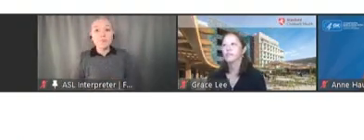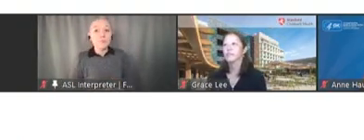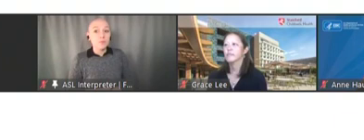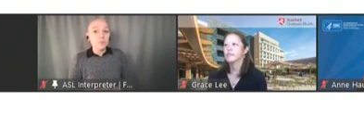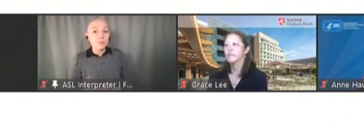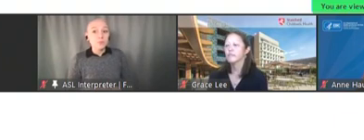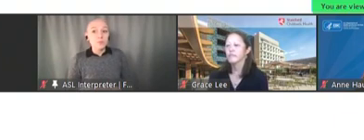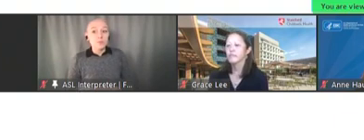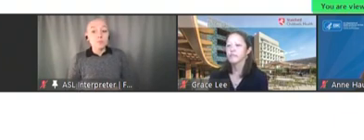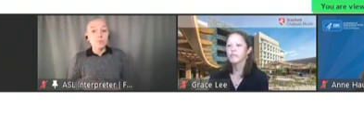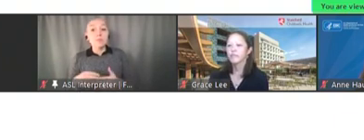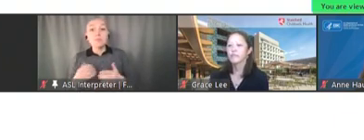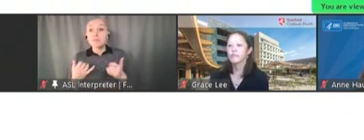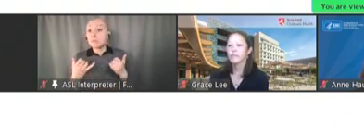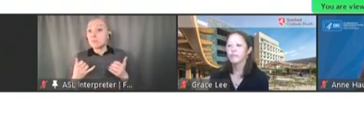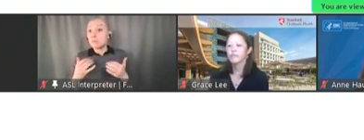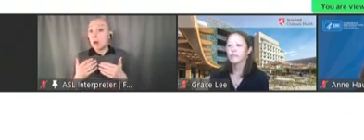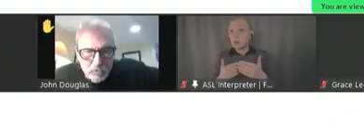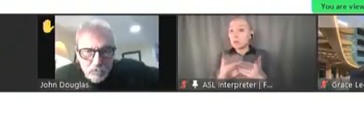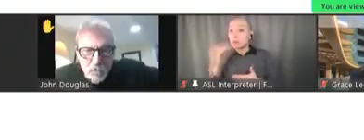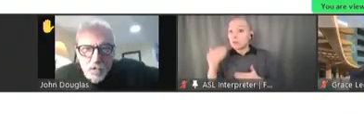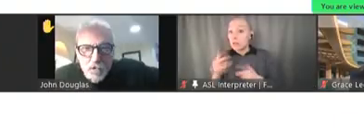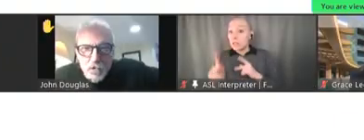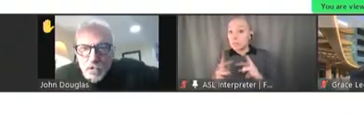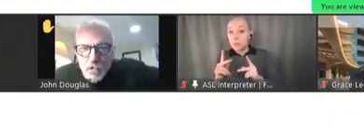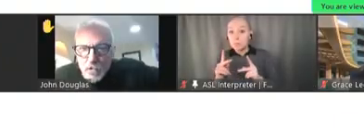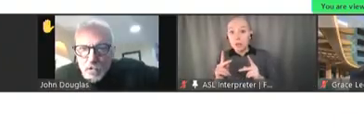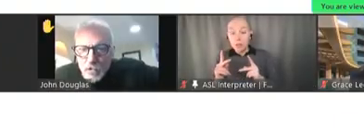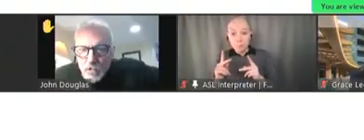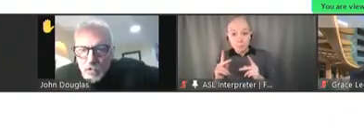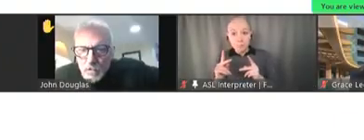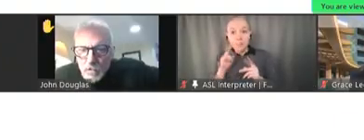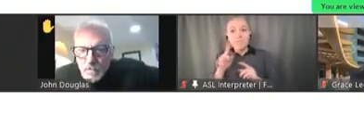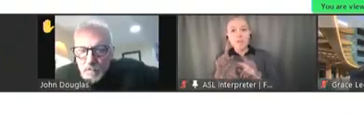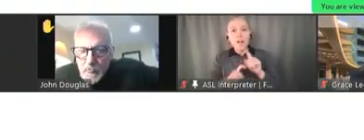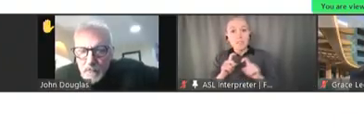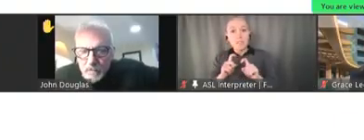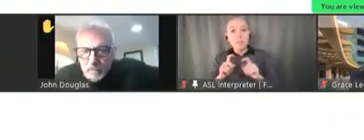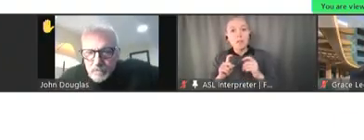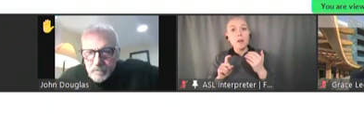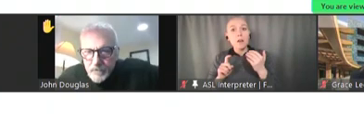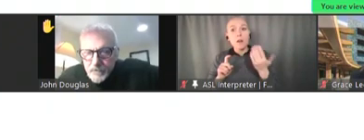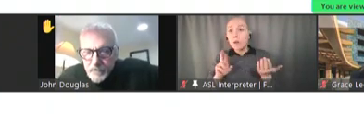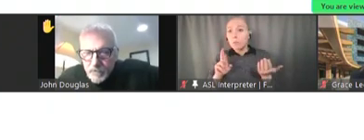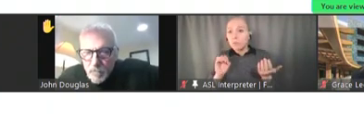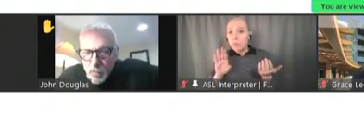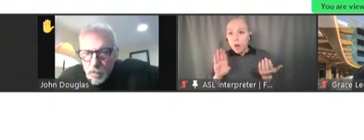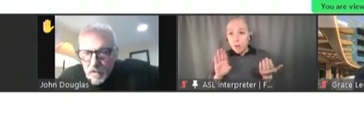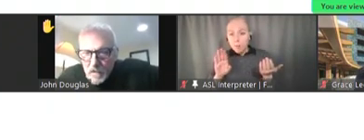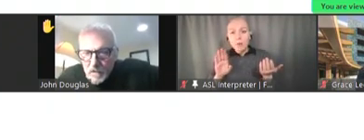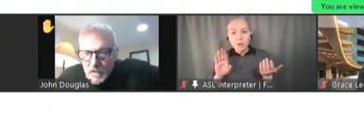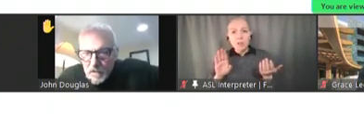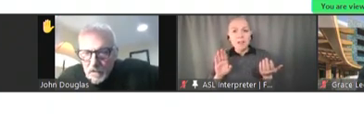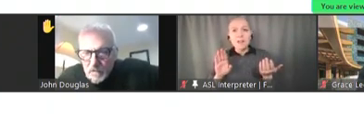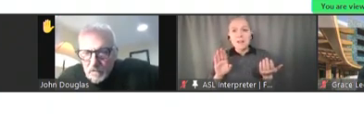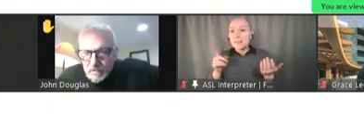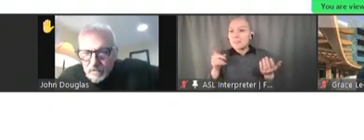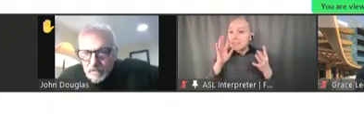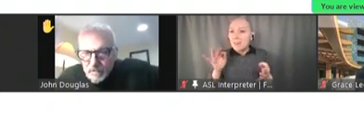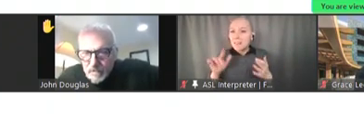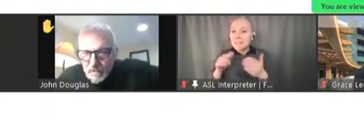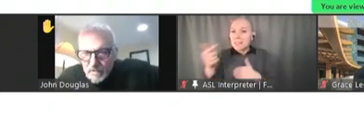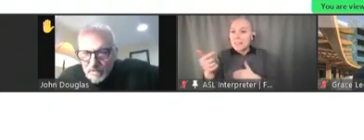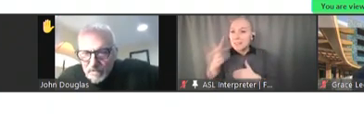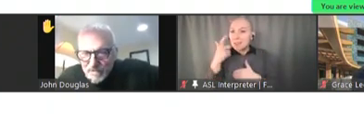Giving other folks a chance to ask questions or comments, Rob Schechter. Rob, you certainly get to speak as you've been with us through this